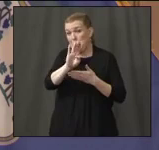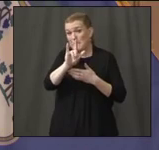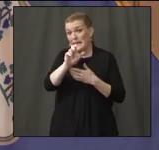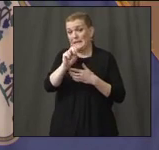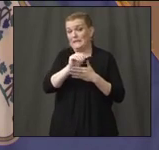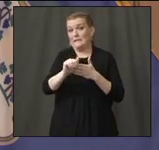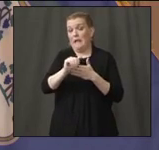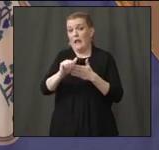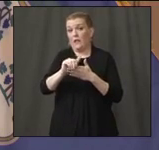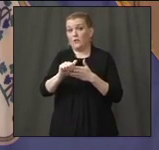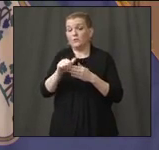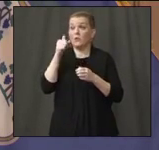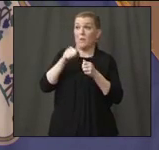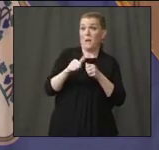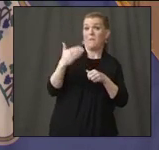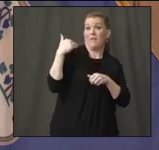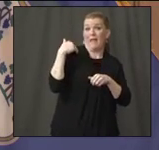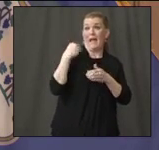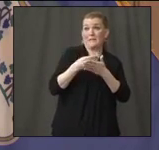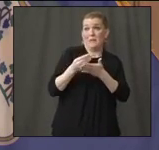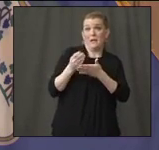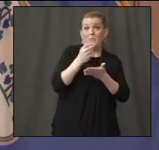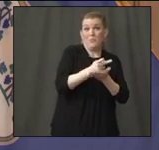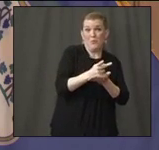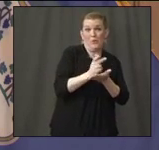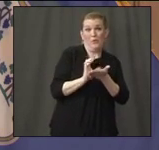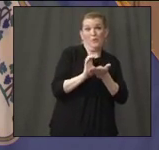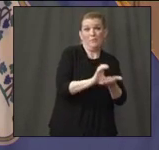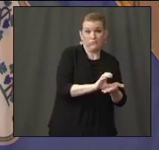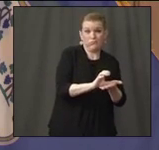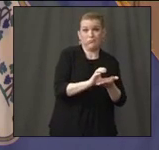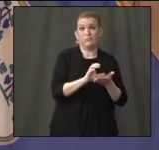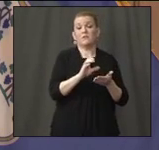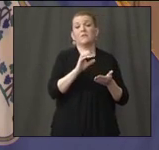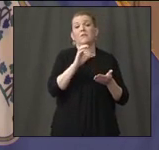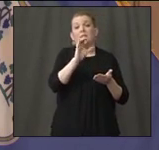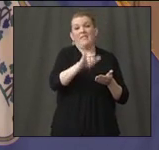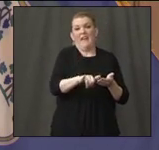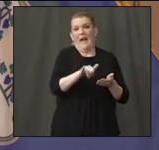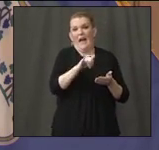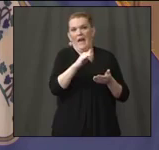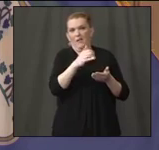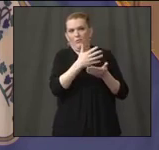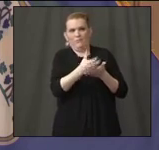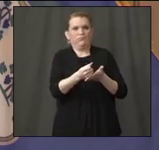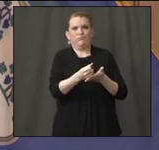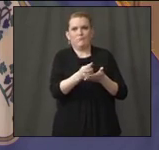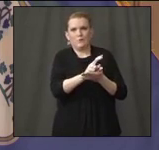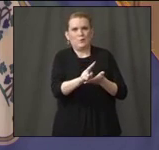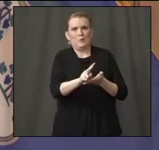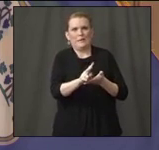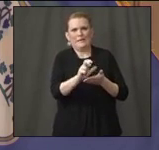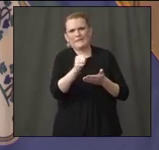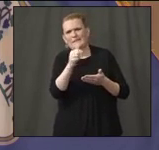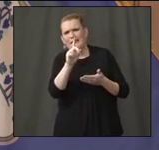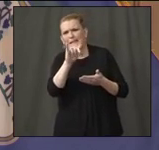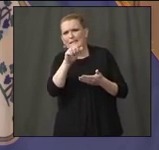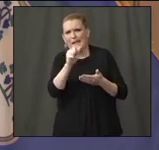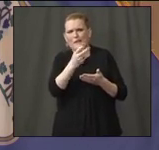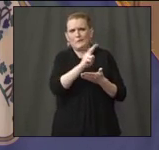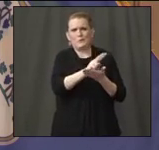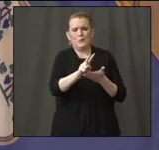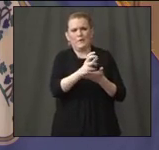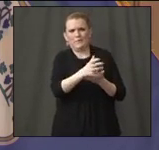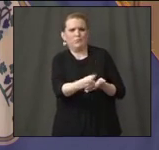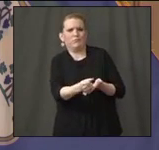it was tapped out within about 10 days, 2 weeks. And Connecticut did pretty well. I mean, we got 18,000